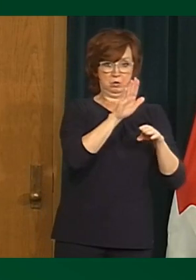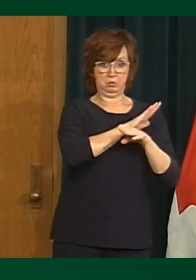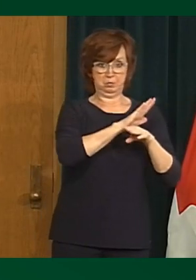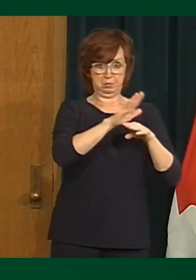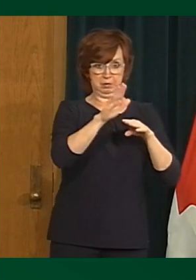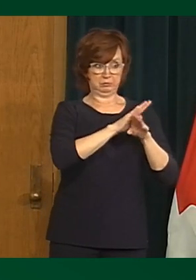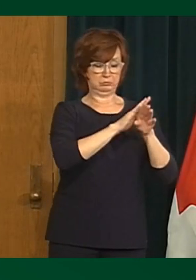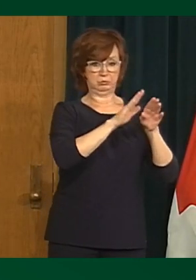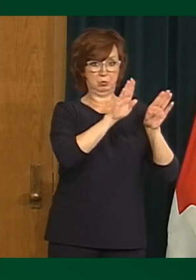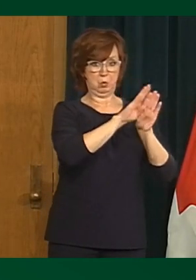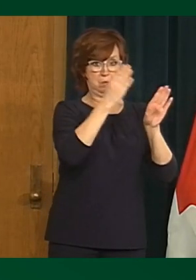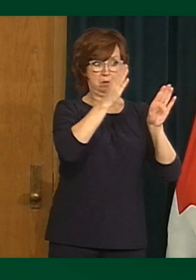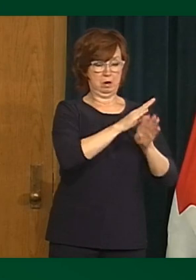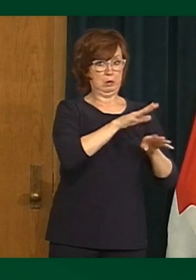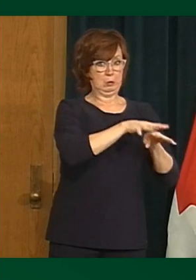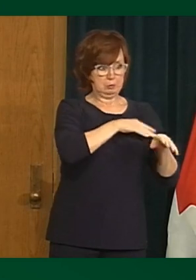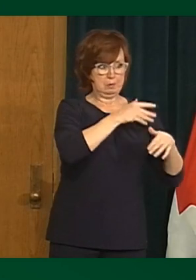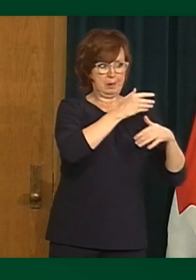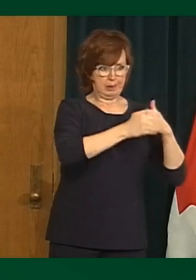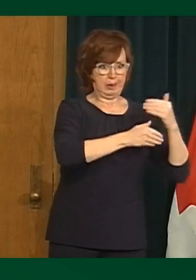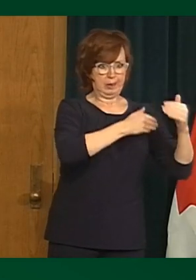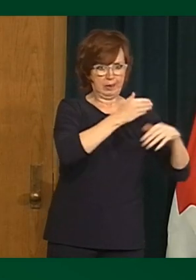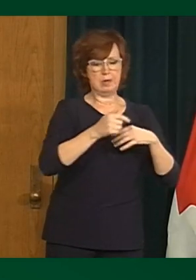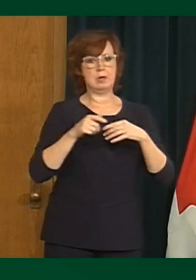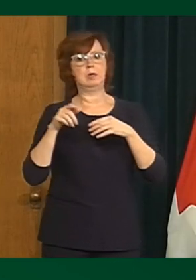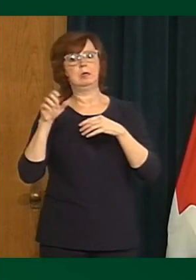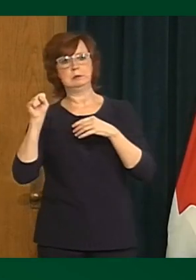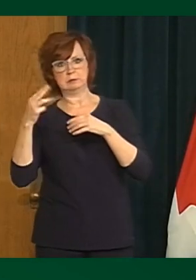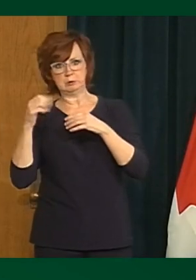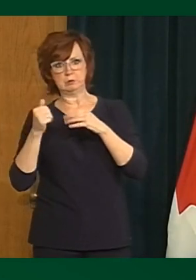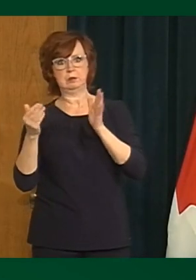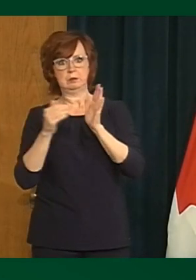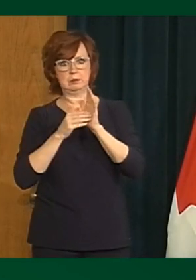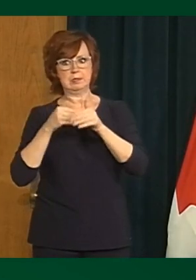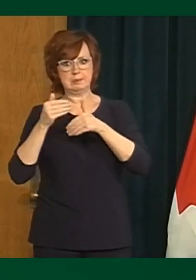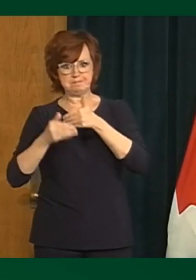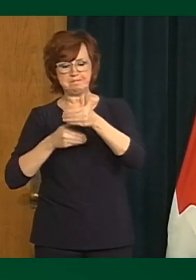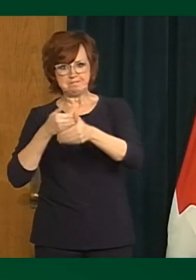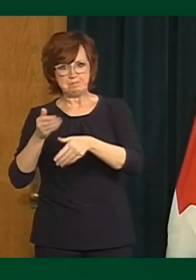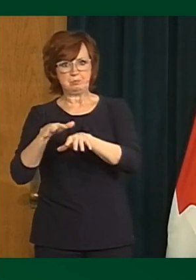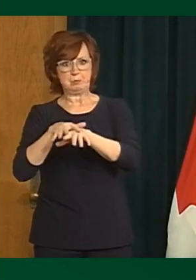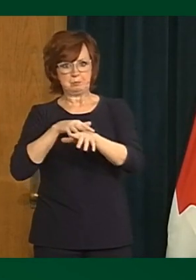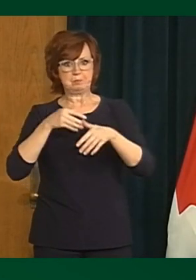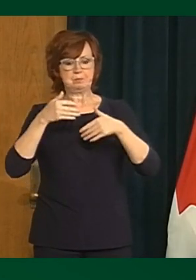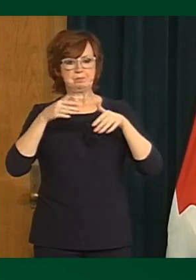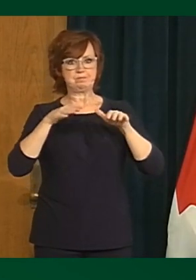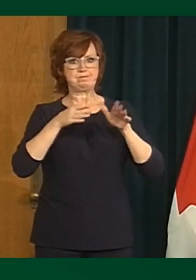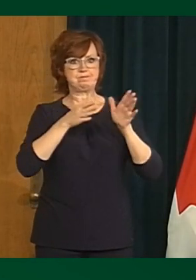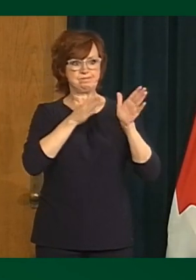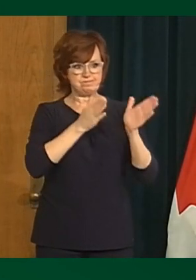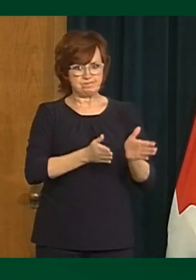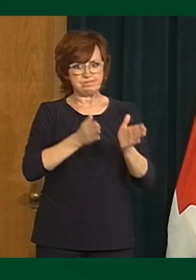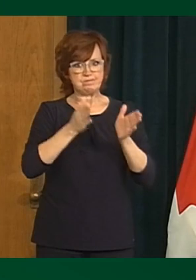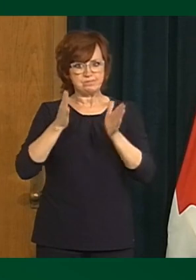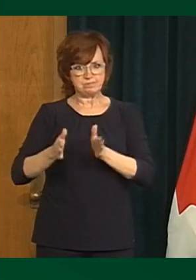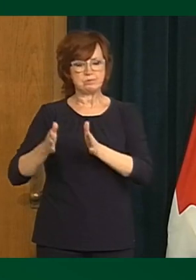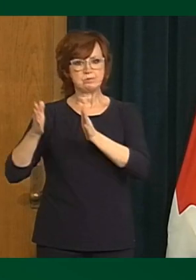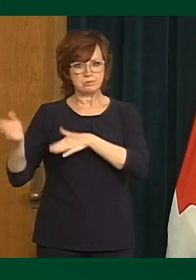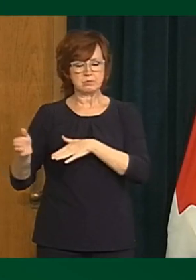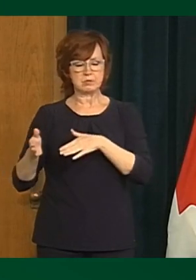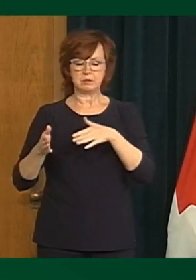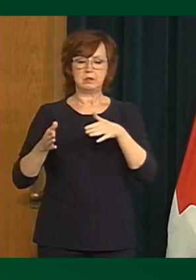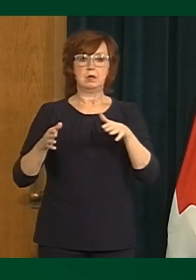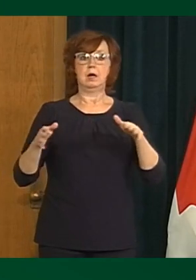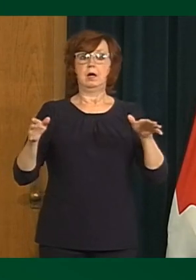ahead, while continuing to carefully monitor the case numbers and our healthcare system capacity. And